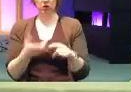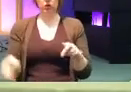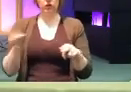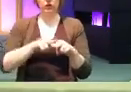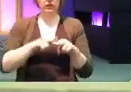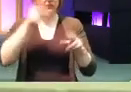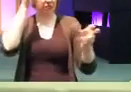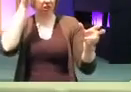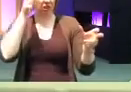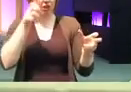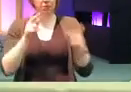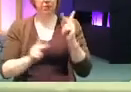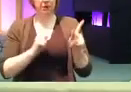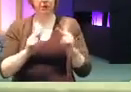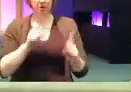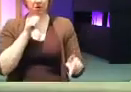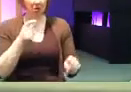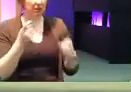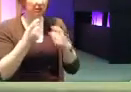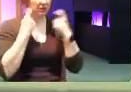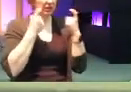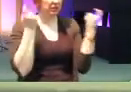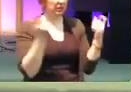no longer sinning in secret.